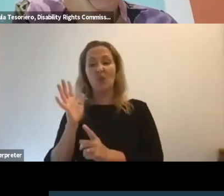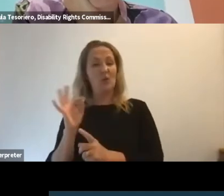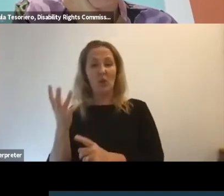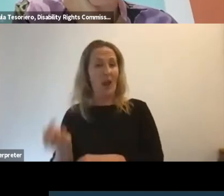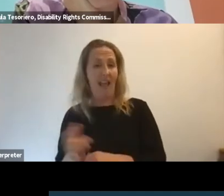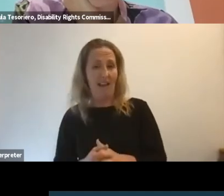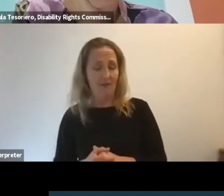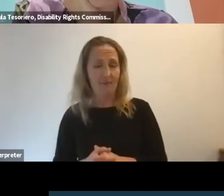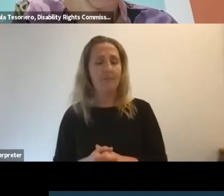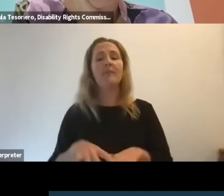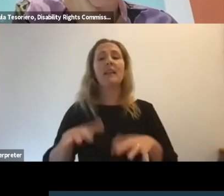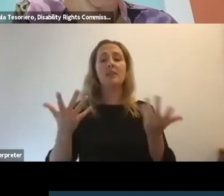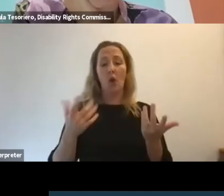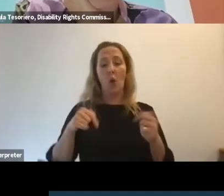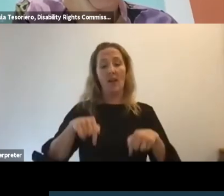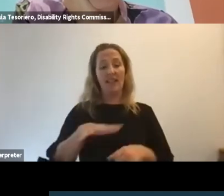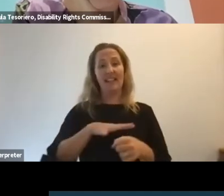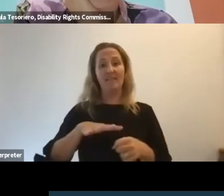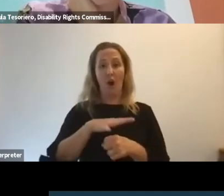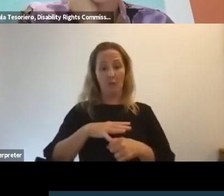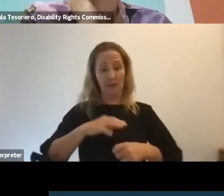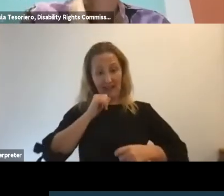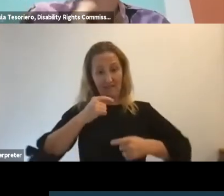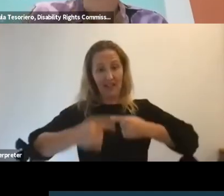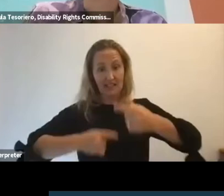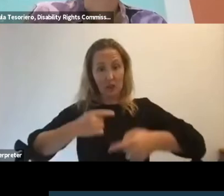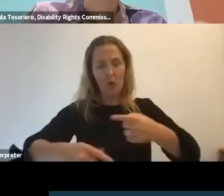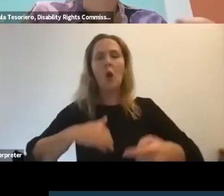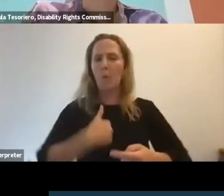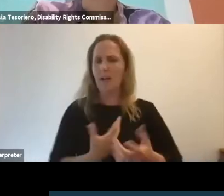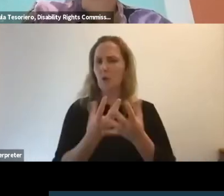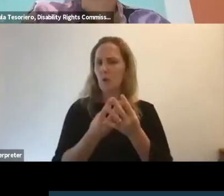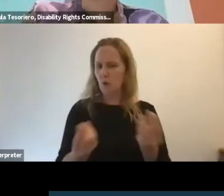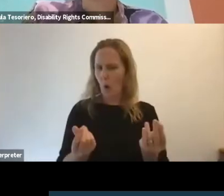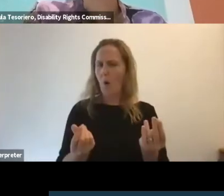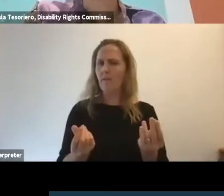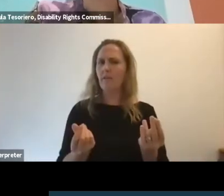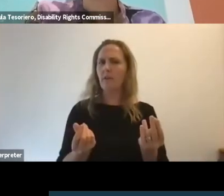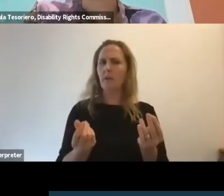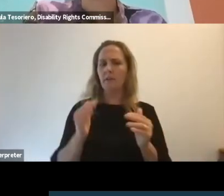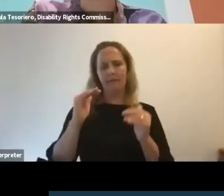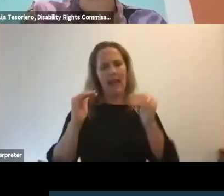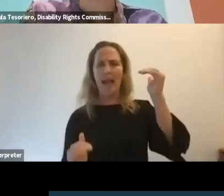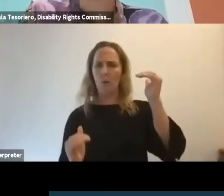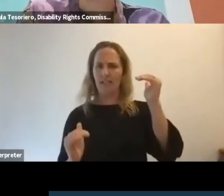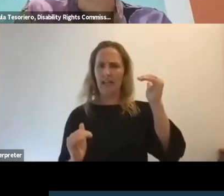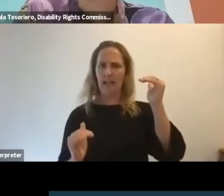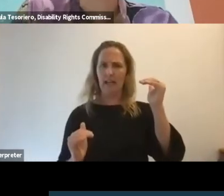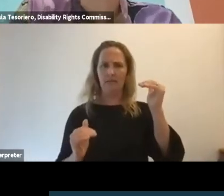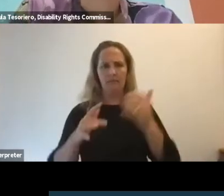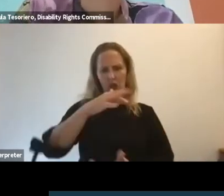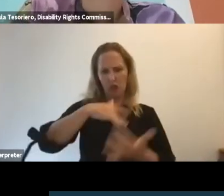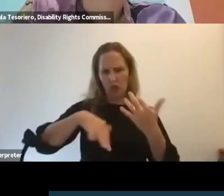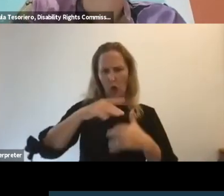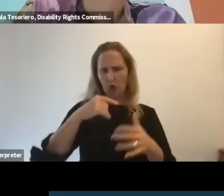sort of environment, that we are going to need to, you know, address that, you know, that social inequity, that can come out of the digital